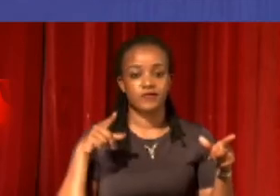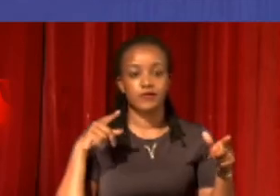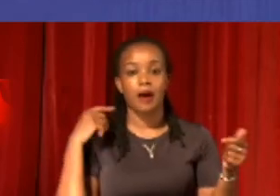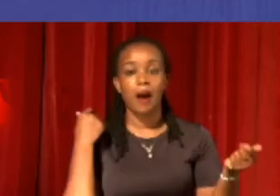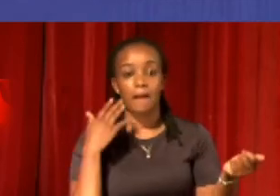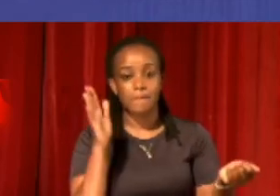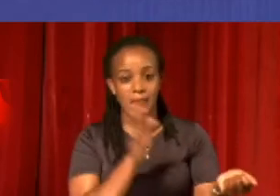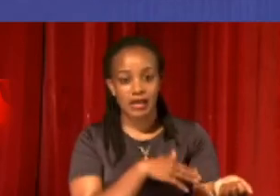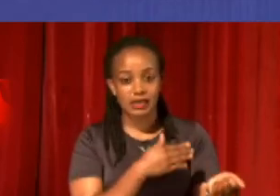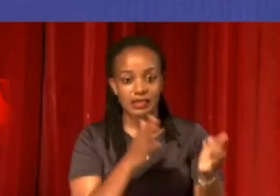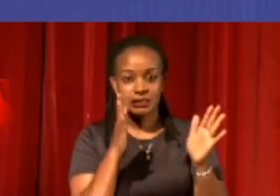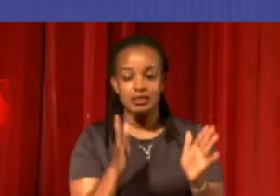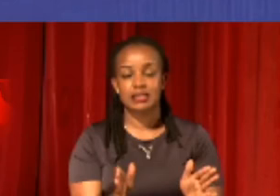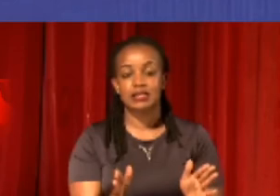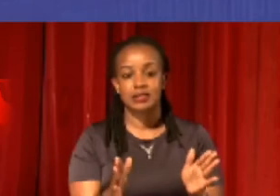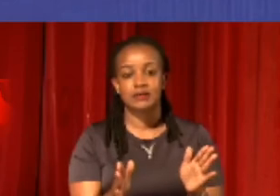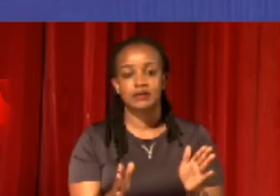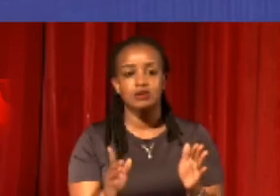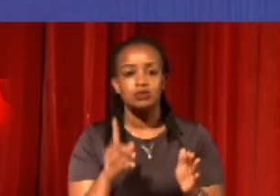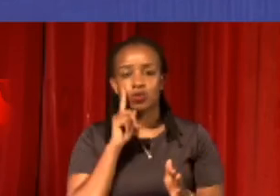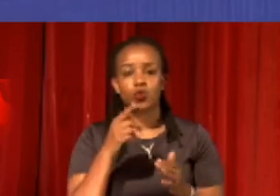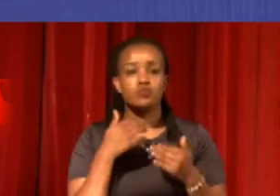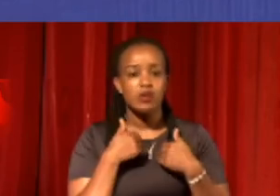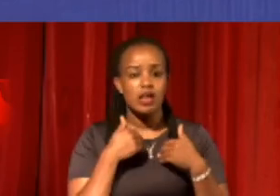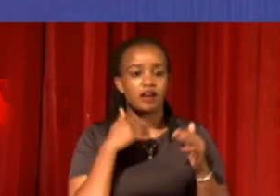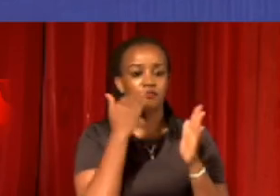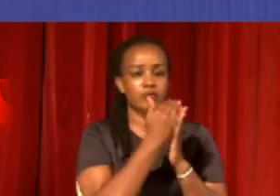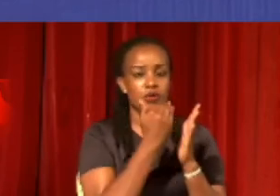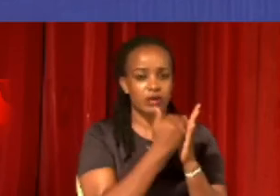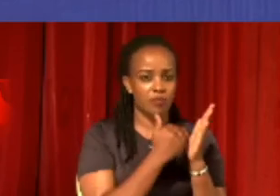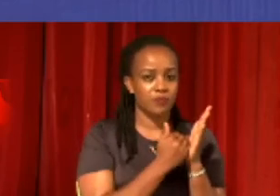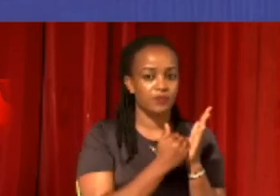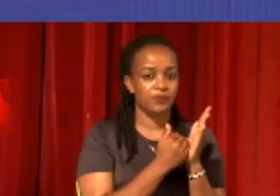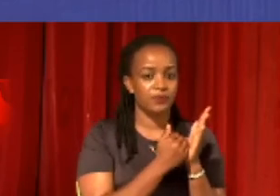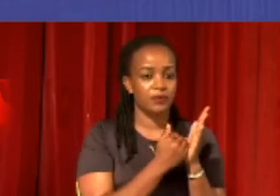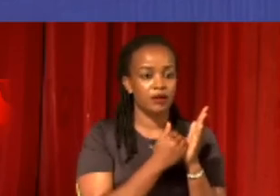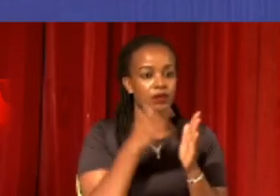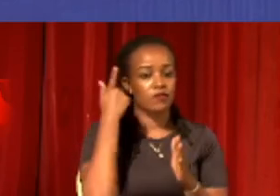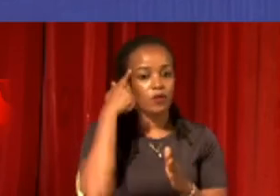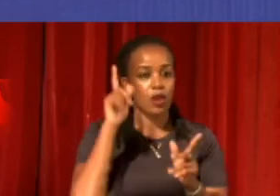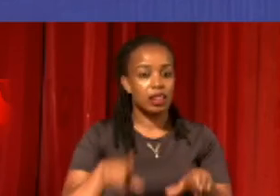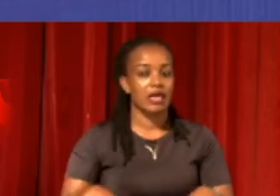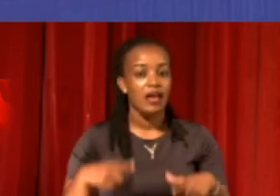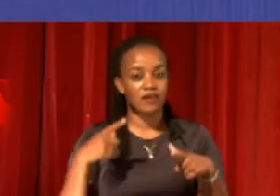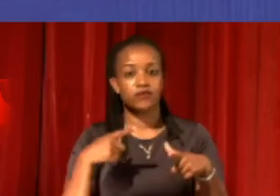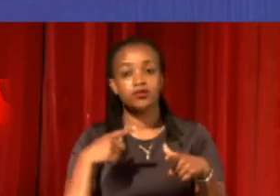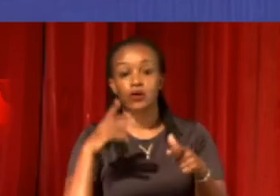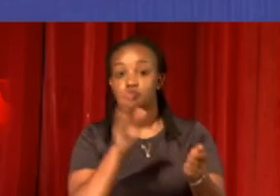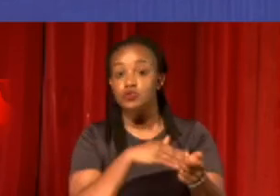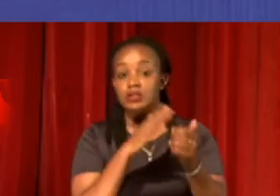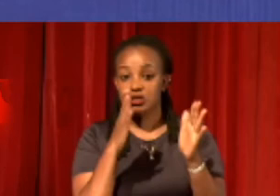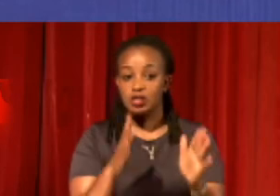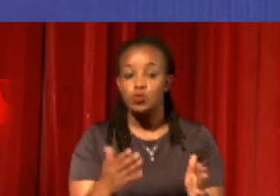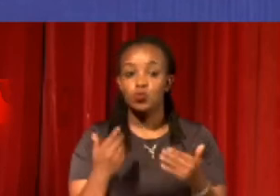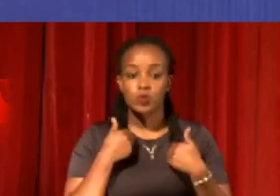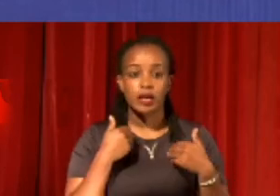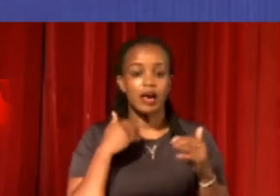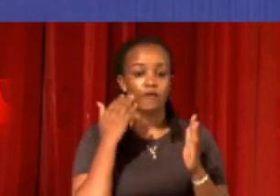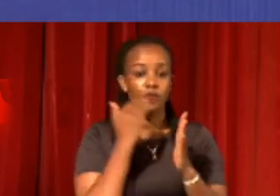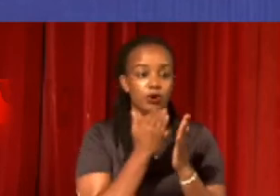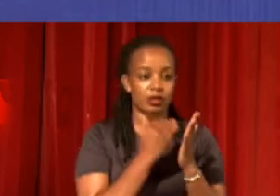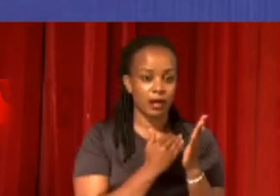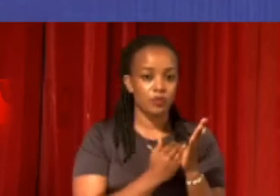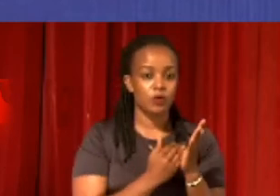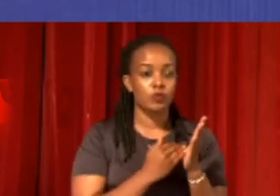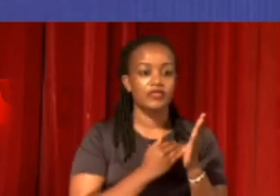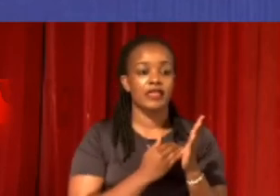a program for the DJs. Yes. So we have a program for the DJs, we have a program for the live musicians, mm. we have a program for the recording artists,